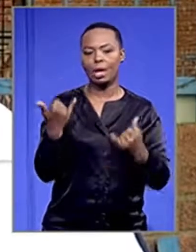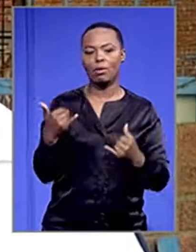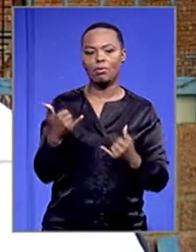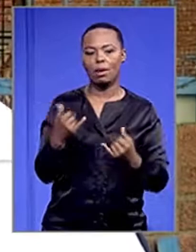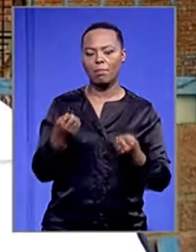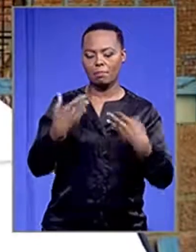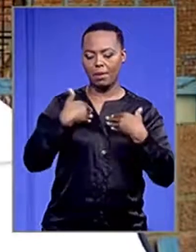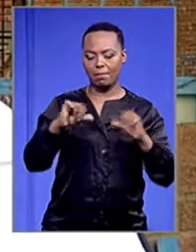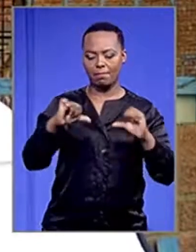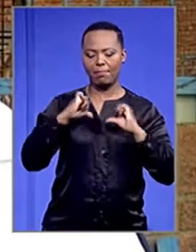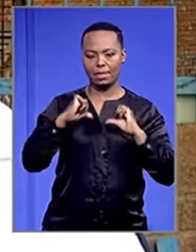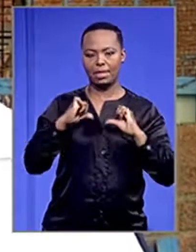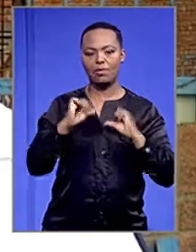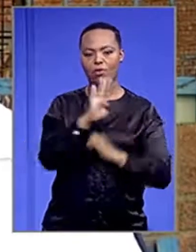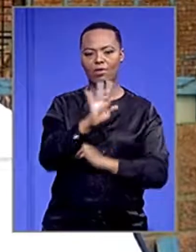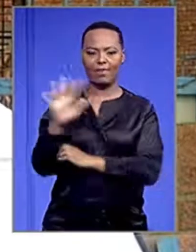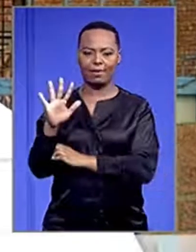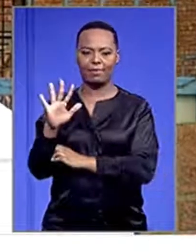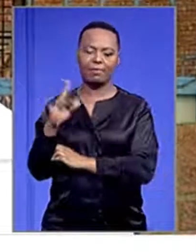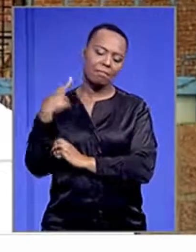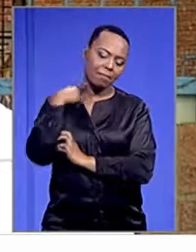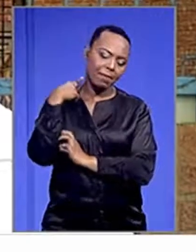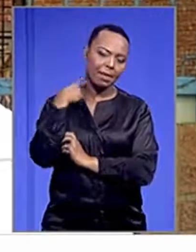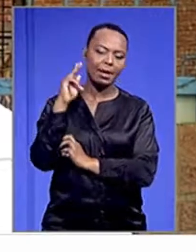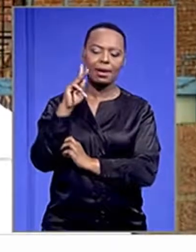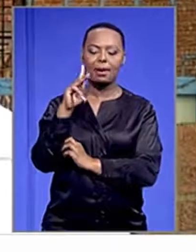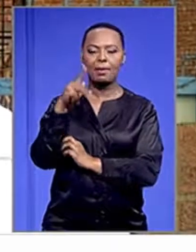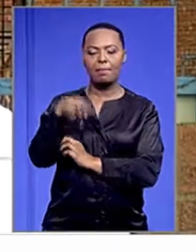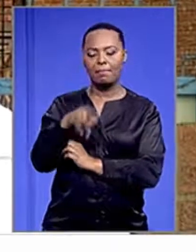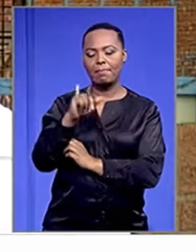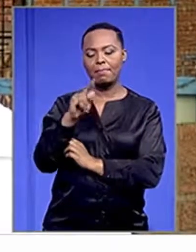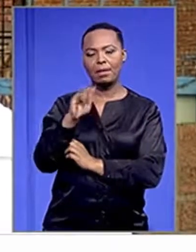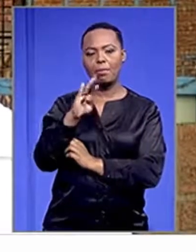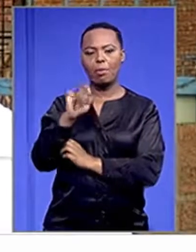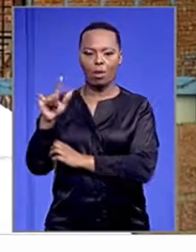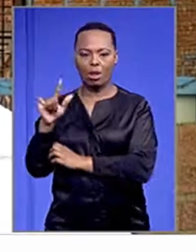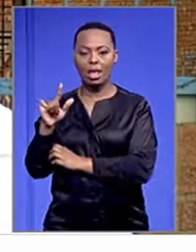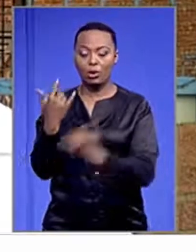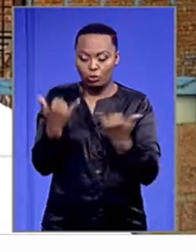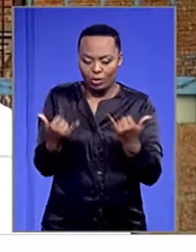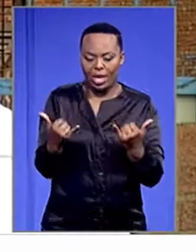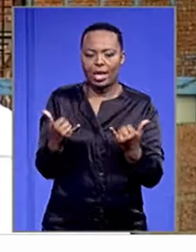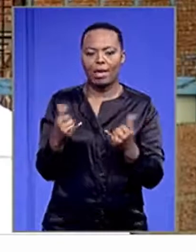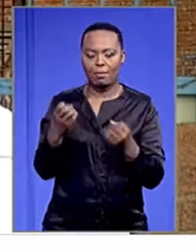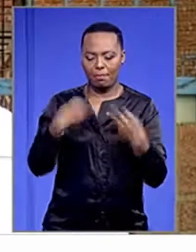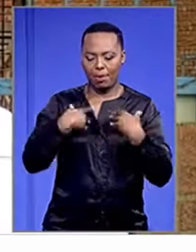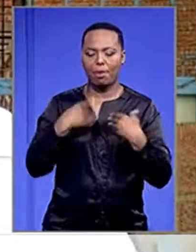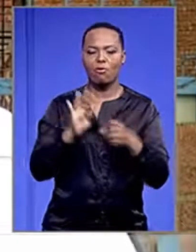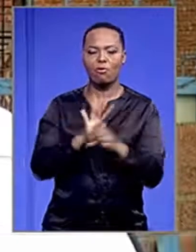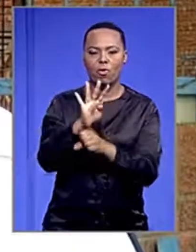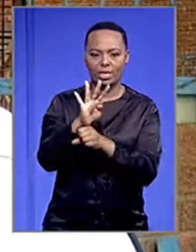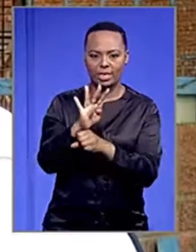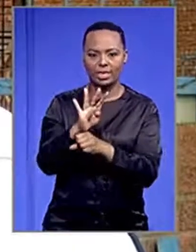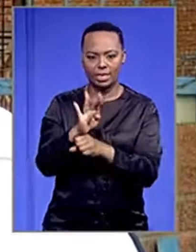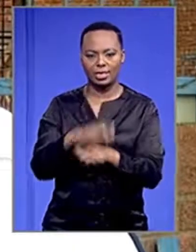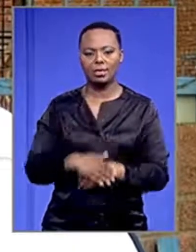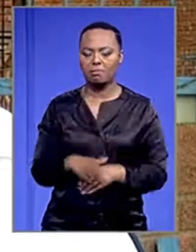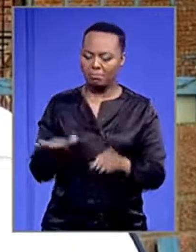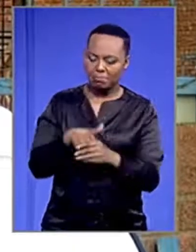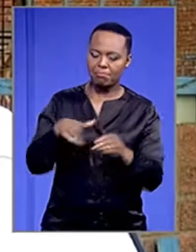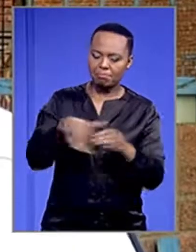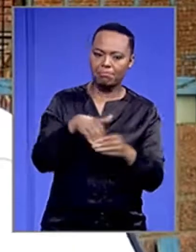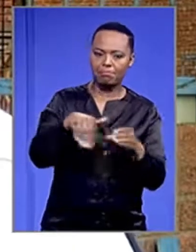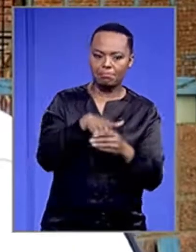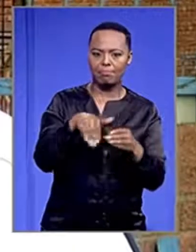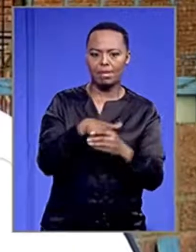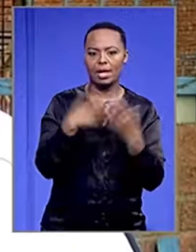55 pitbulls and today till this moment we took in 14 already and the cause is coming in all the way so